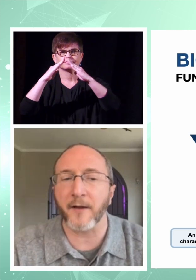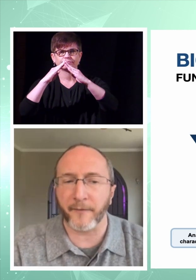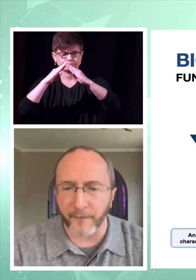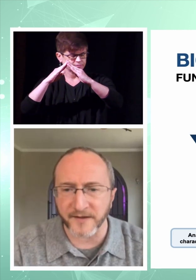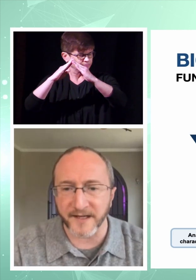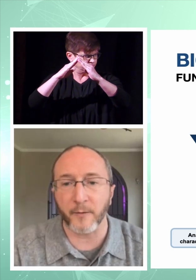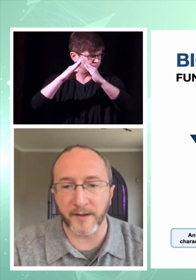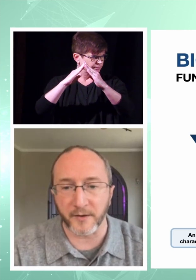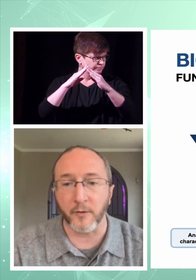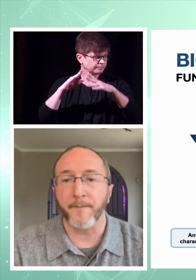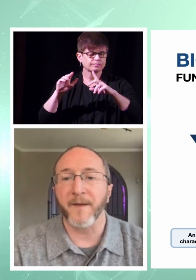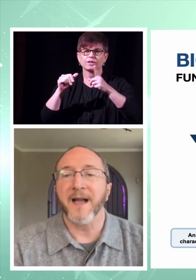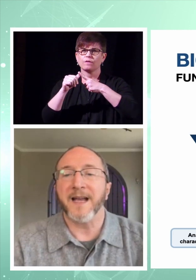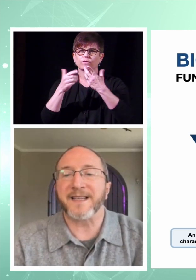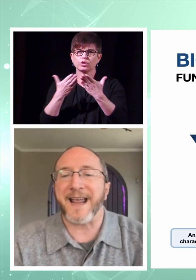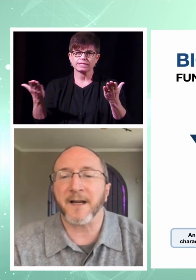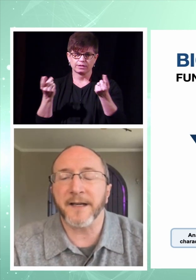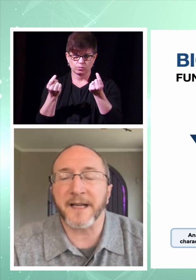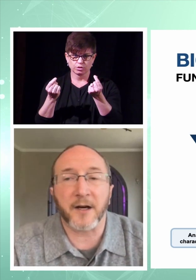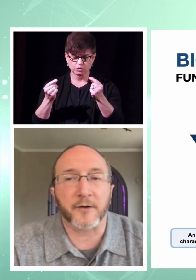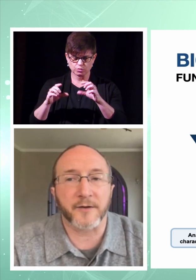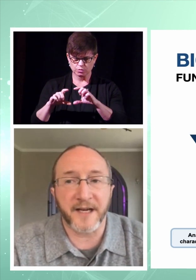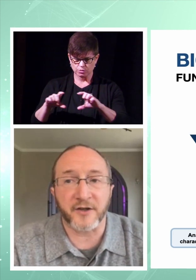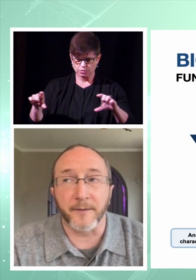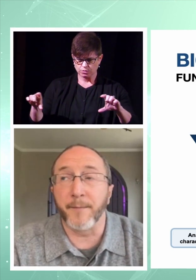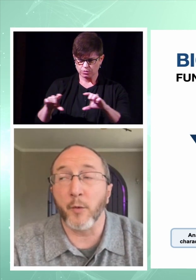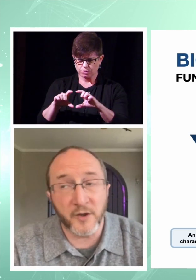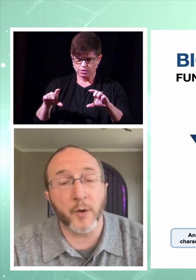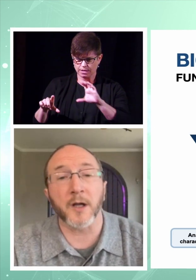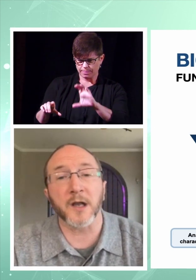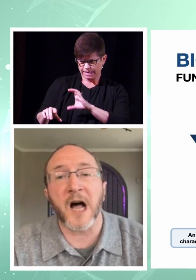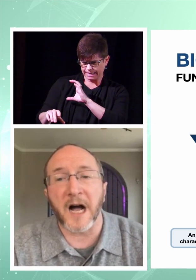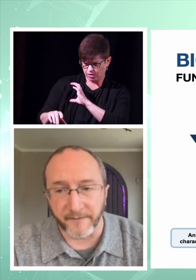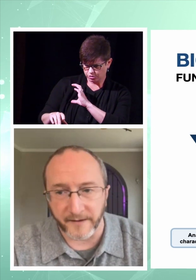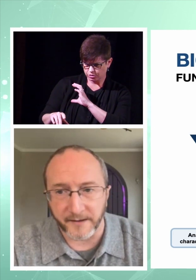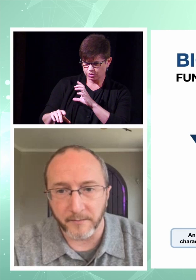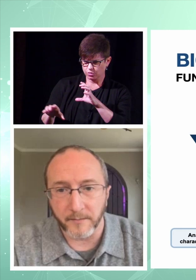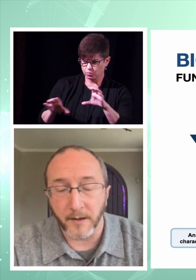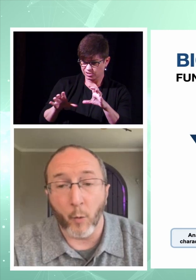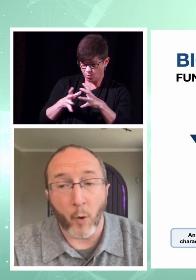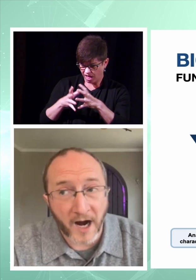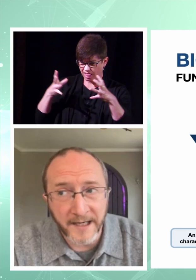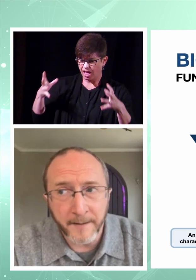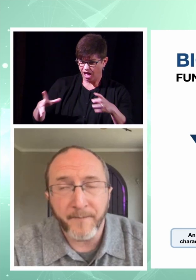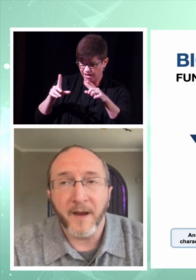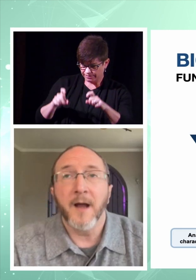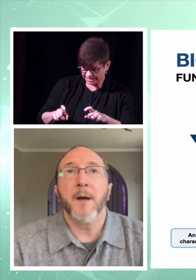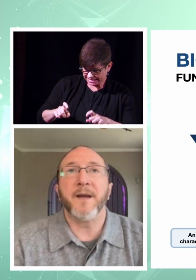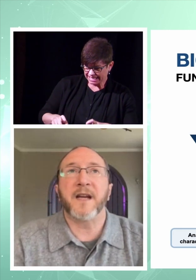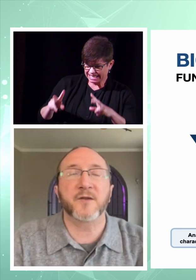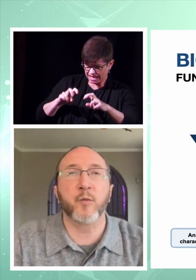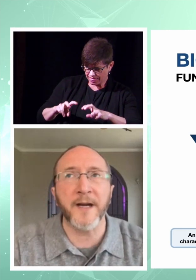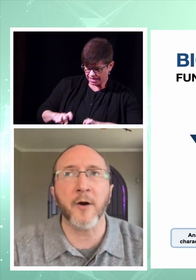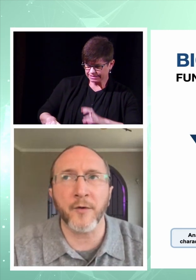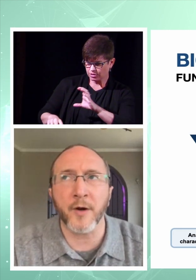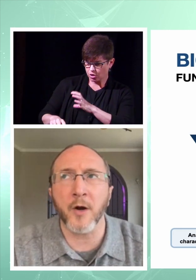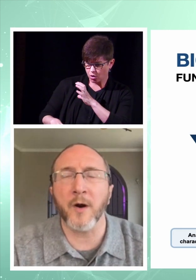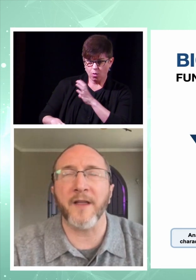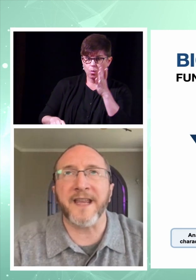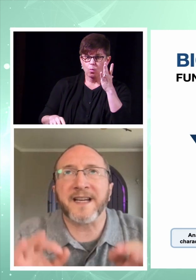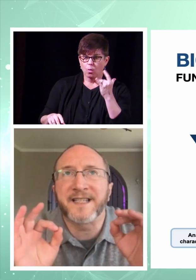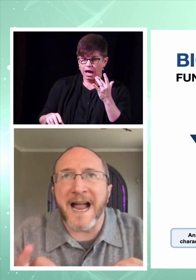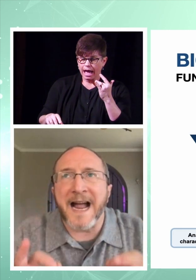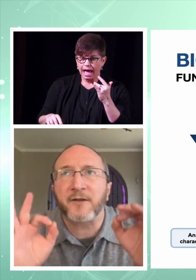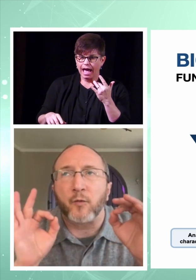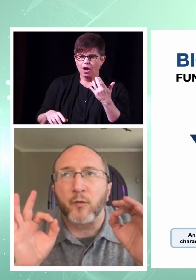see is the first thing that we do is analytic characterization, but we do a lot of it. Why? Because we don't